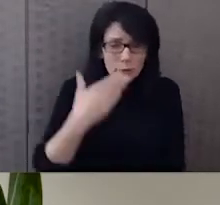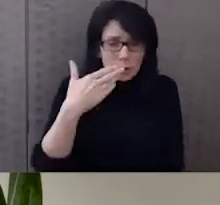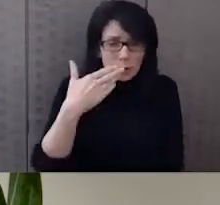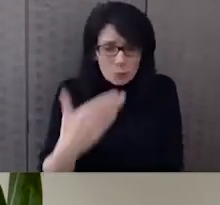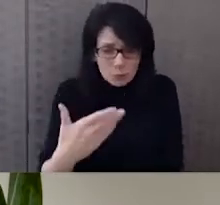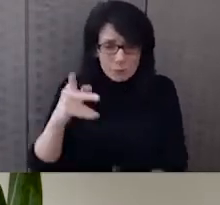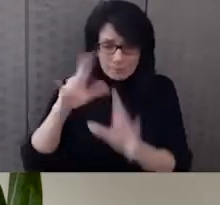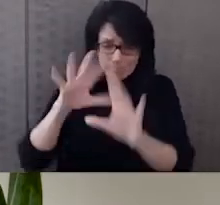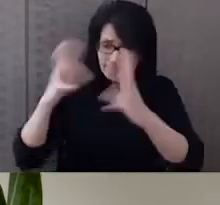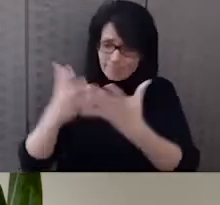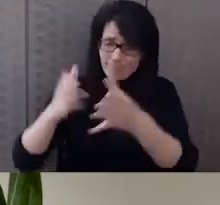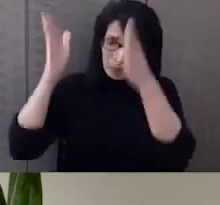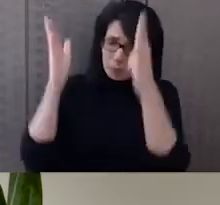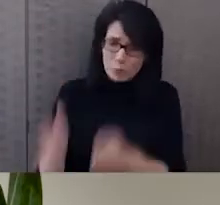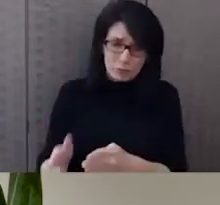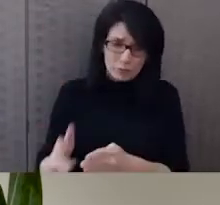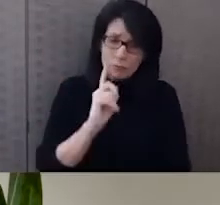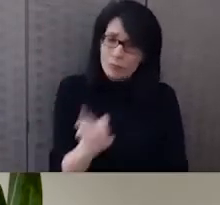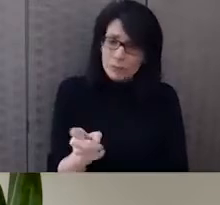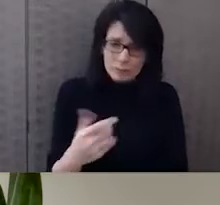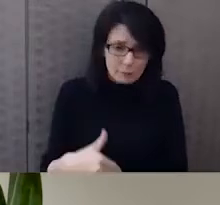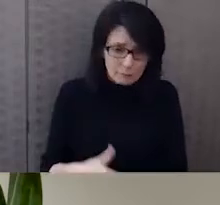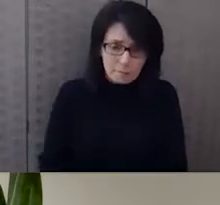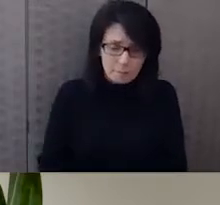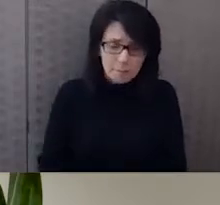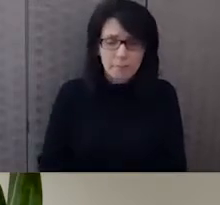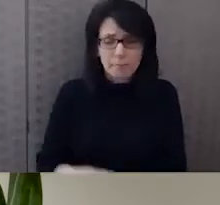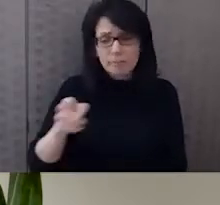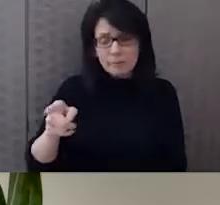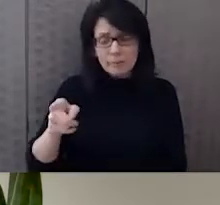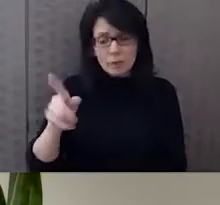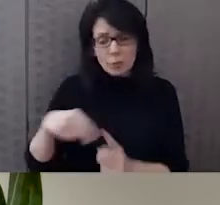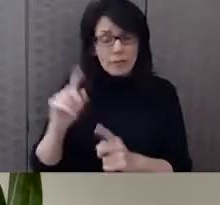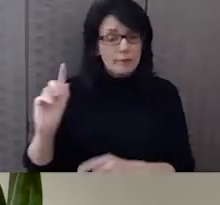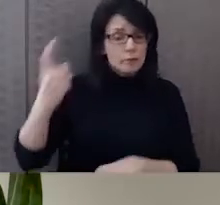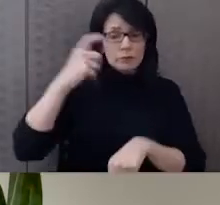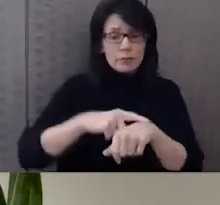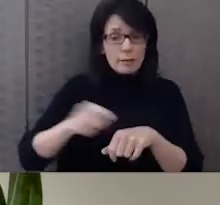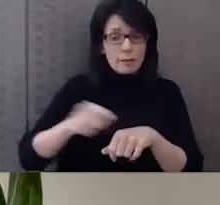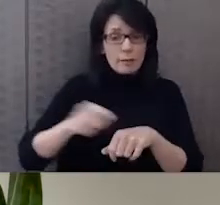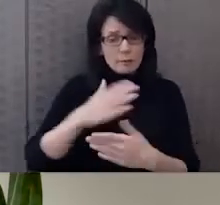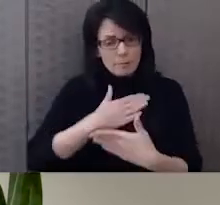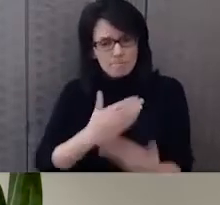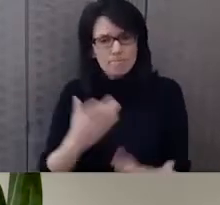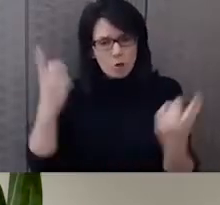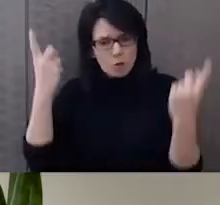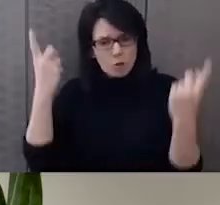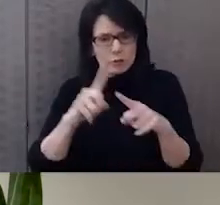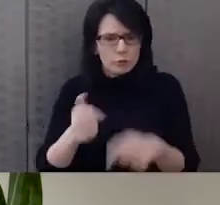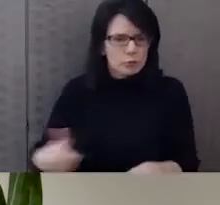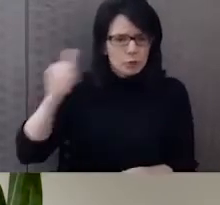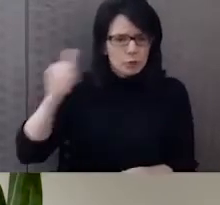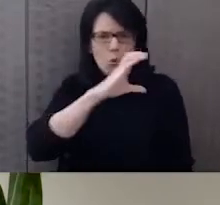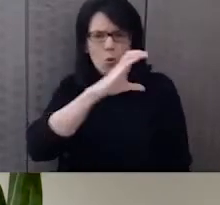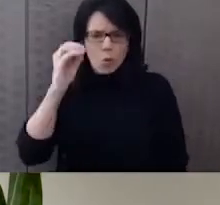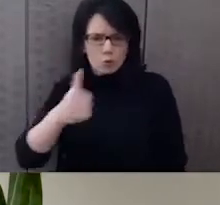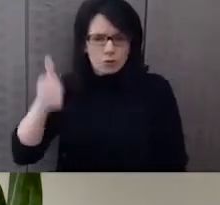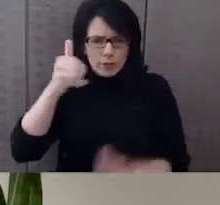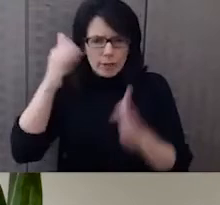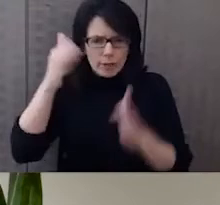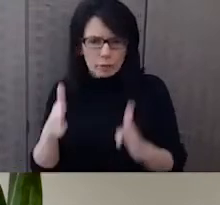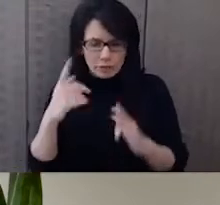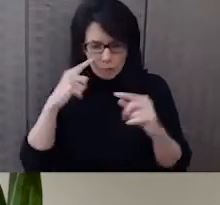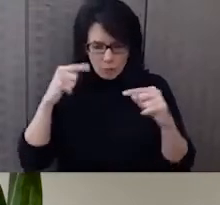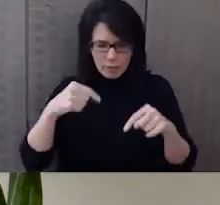in 2010, before he joined the board, when he agreed to co-chair our first spring benefit. One of our clients came up to the